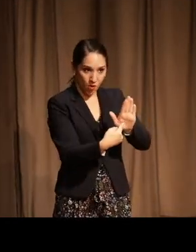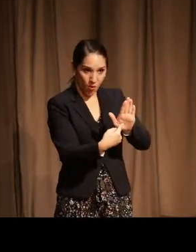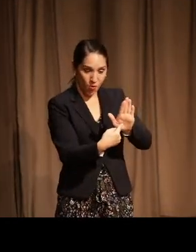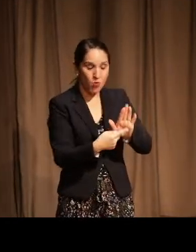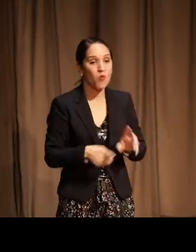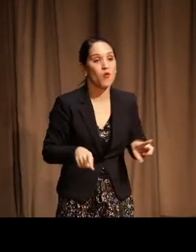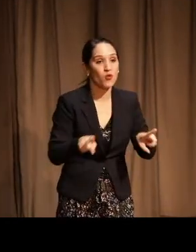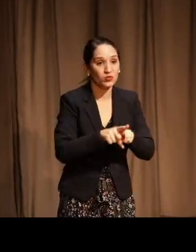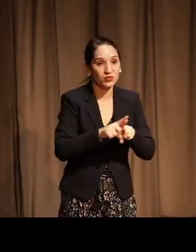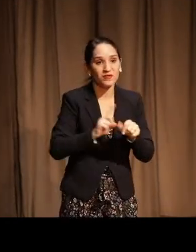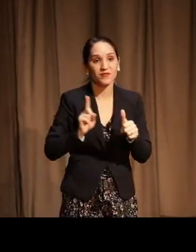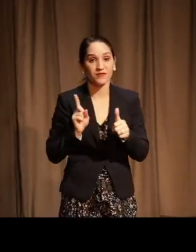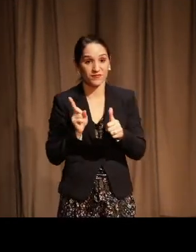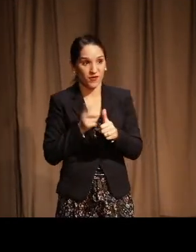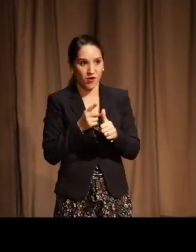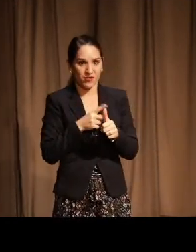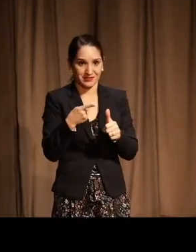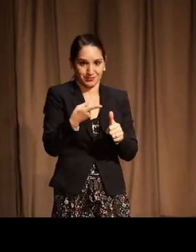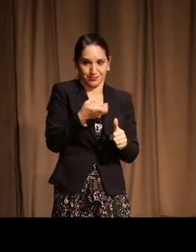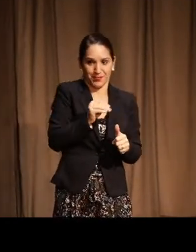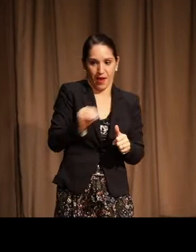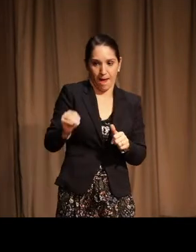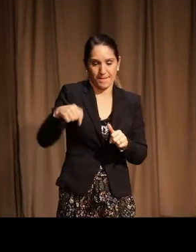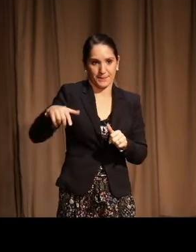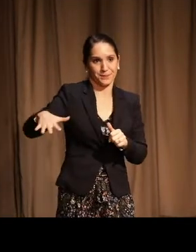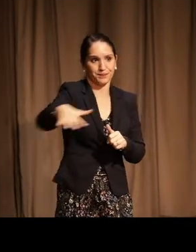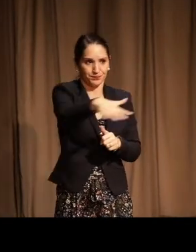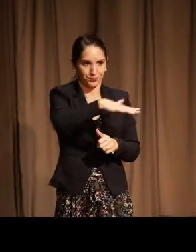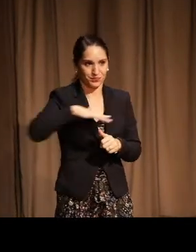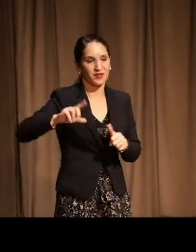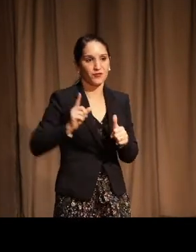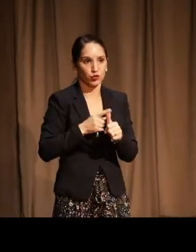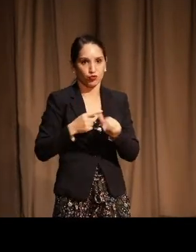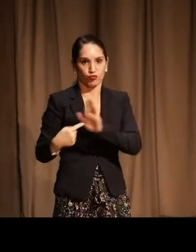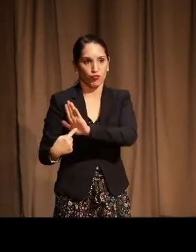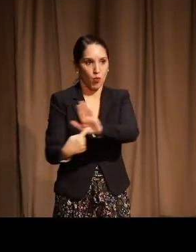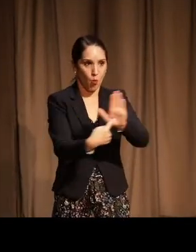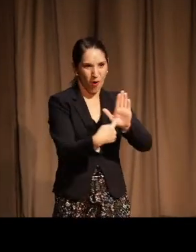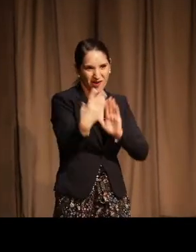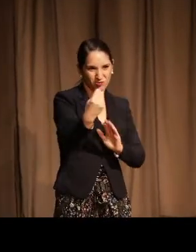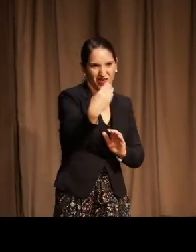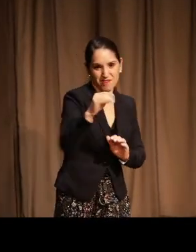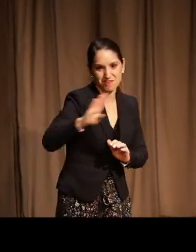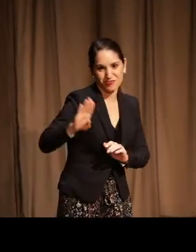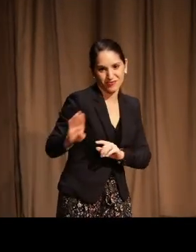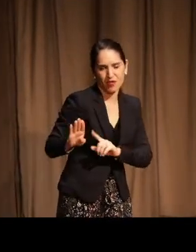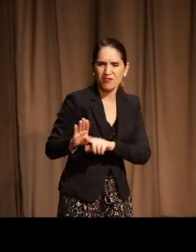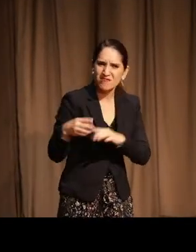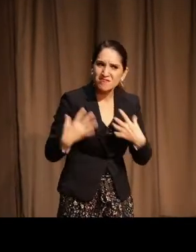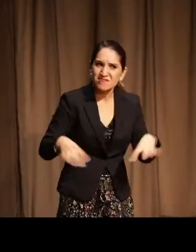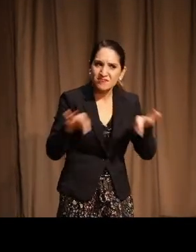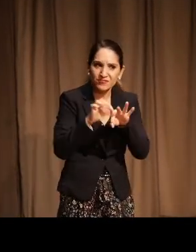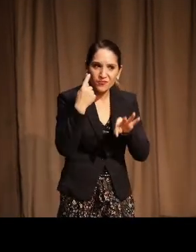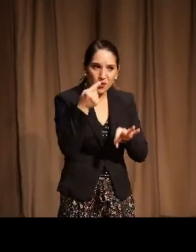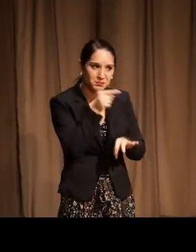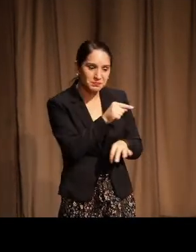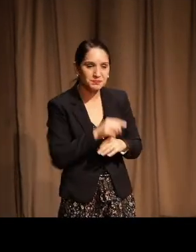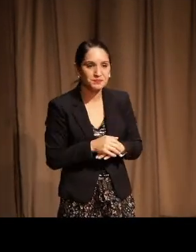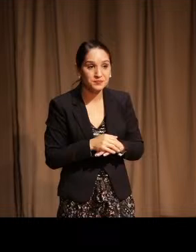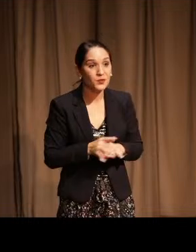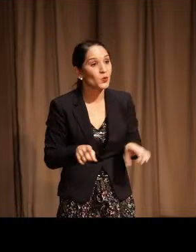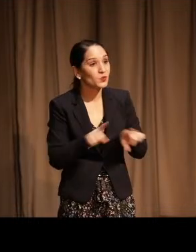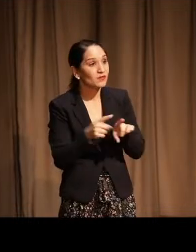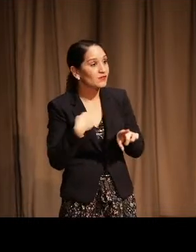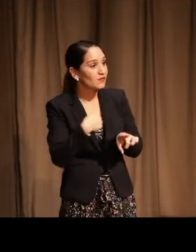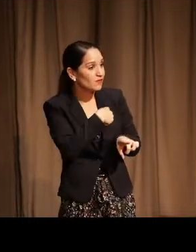her first institutional show outside of Brazil. So it's a really important moment, but also, for us